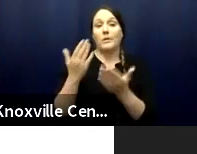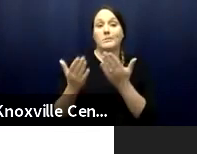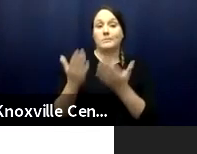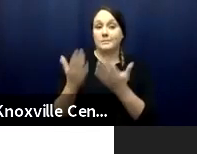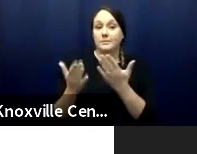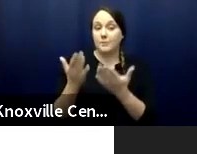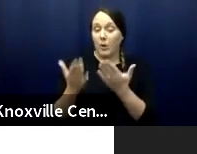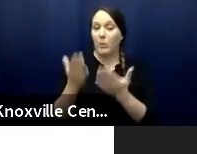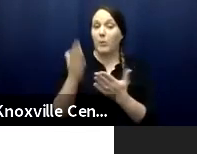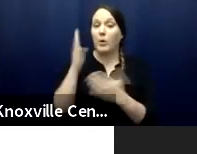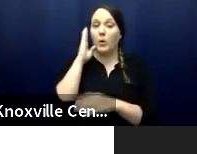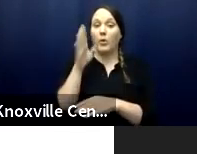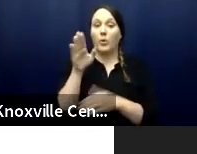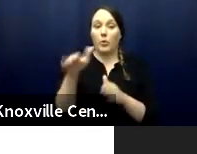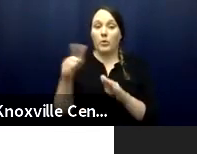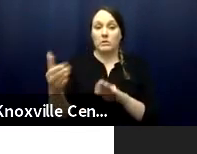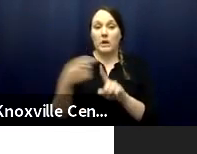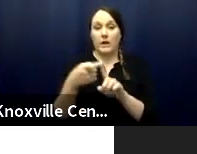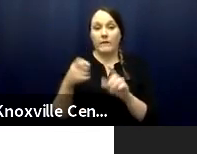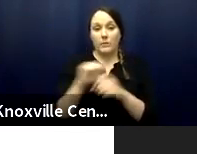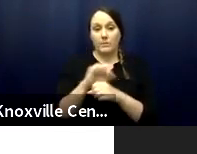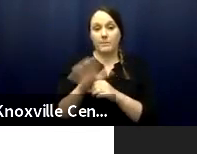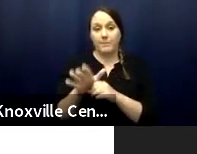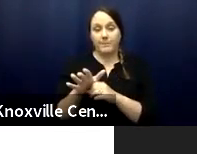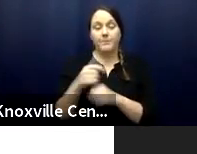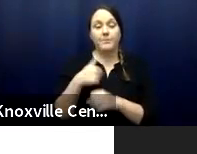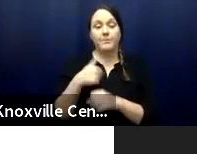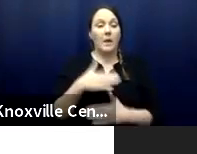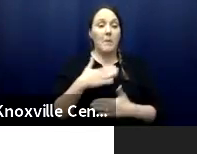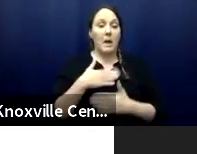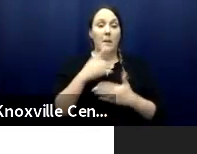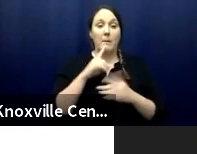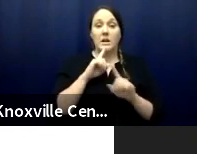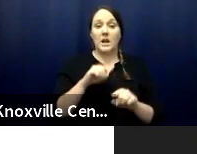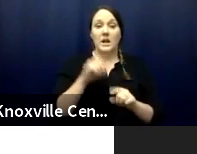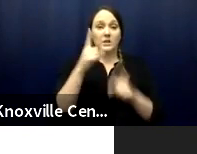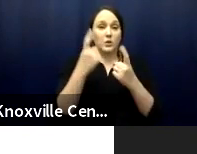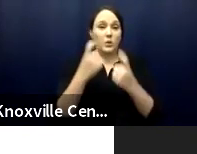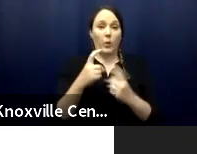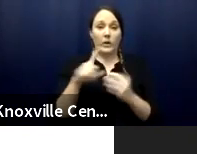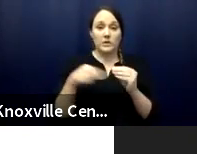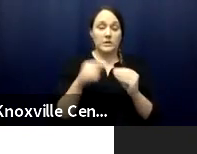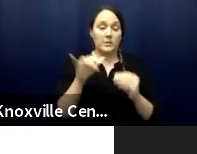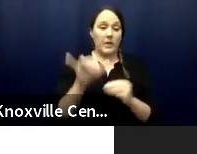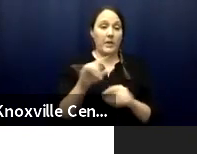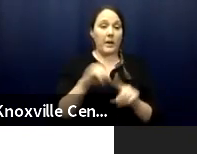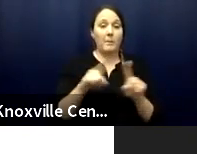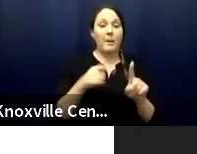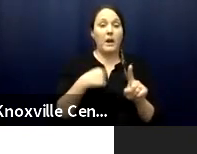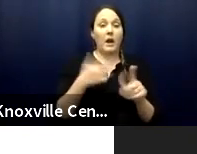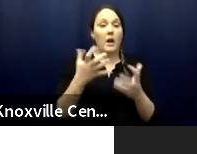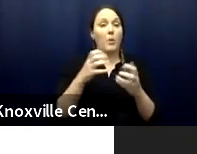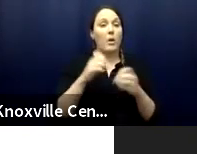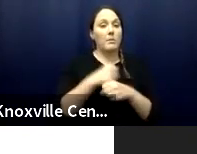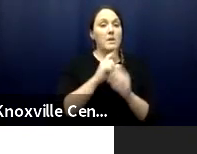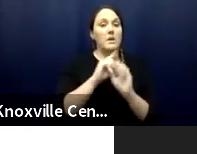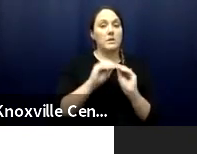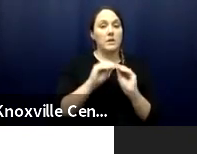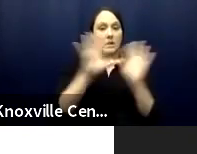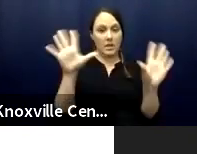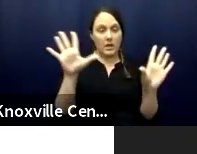COVID-19. And I'd be happy to answer any questions about that, but I want to make that point clear, is